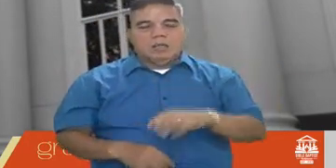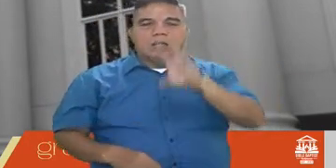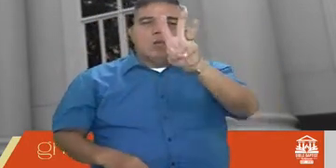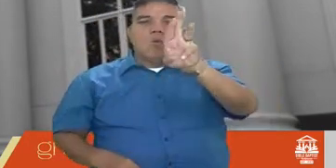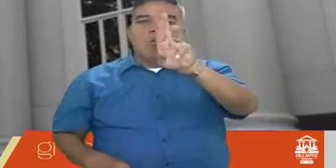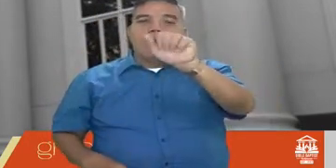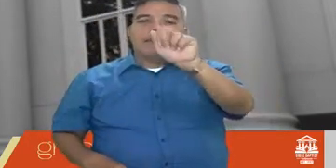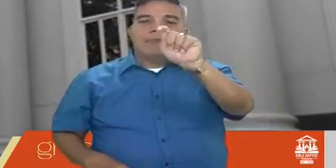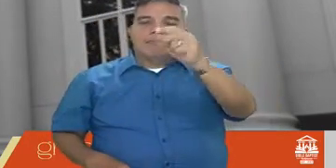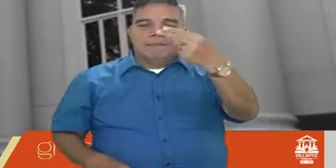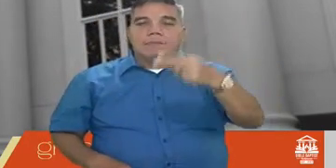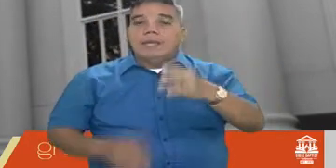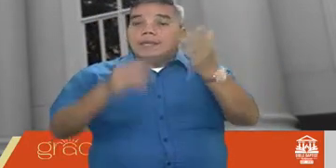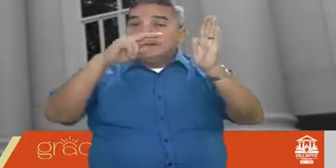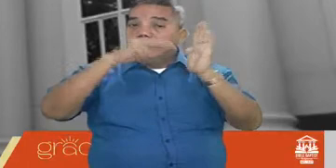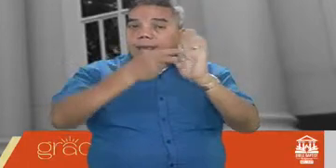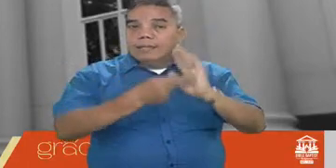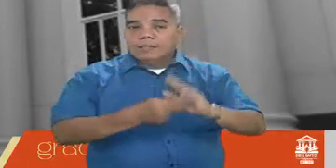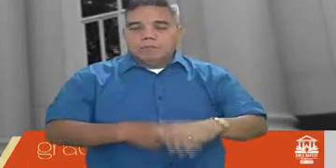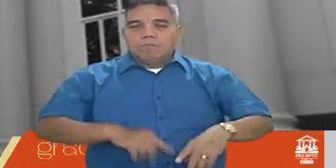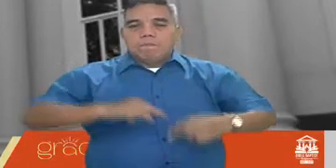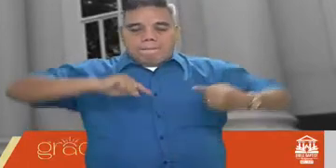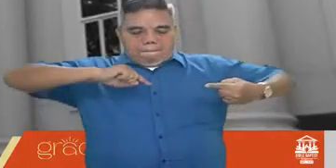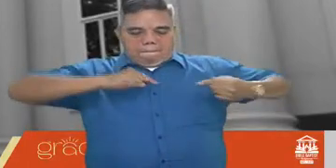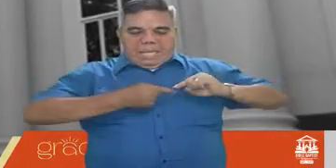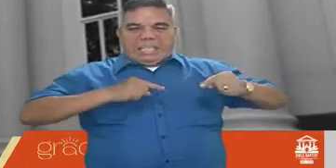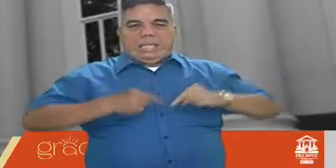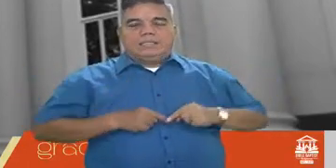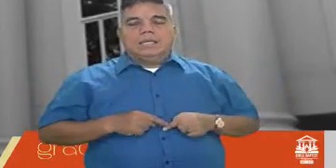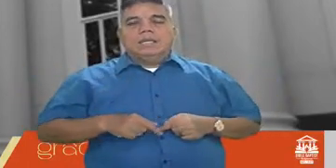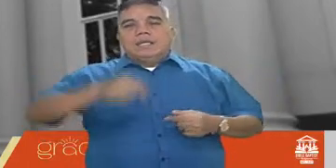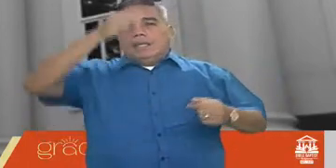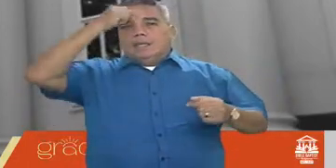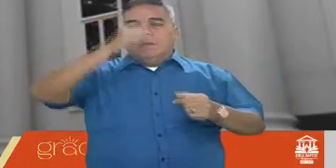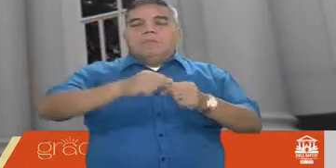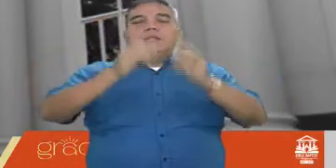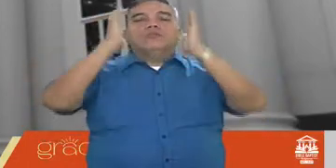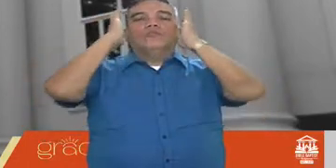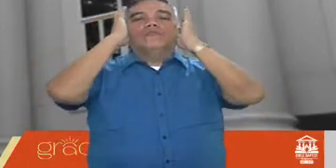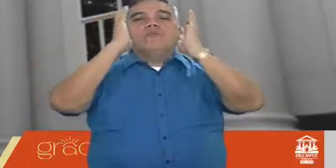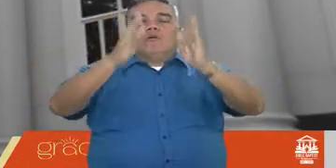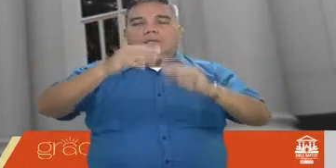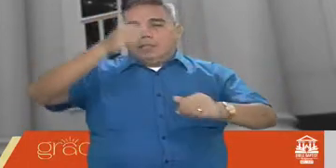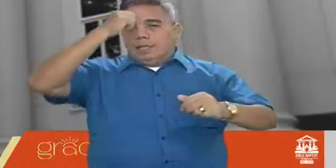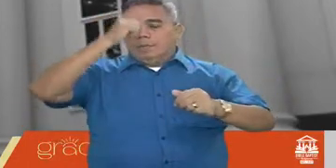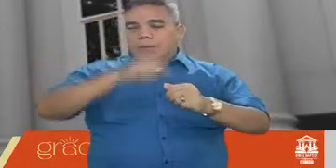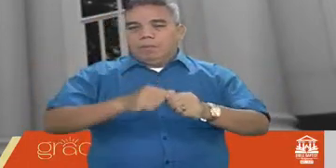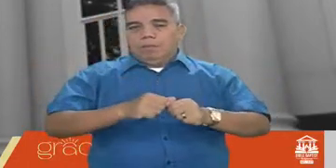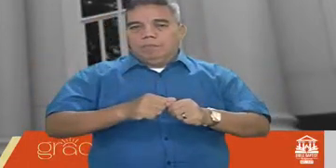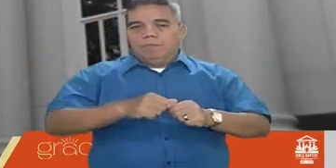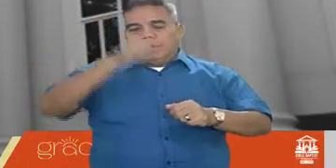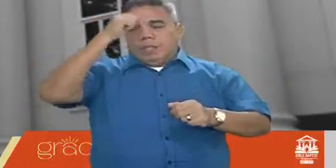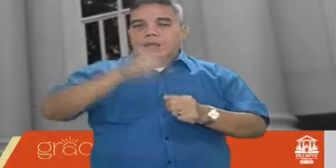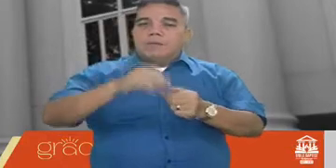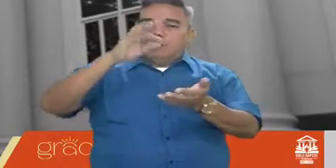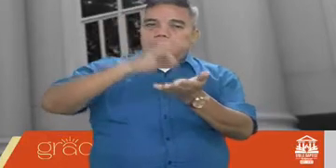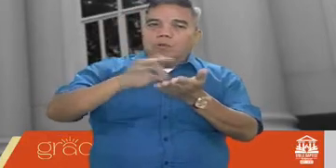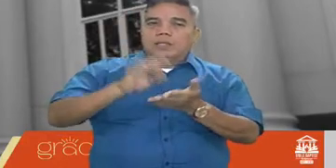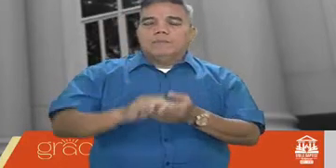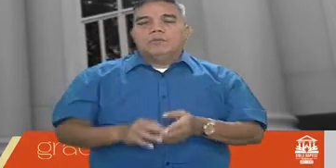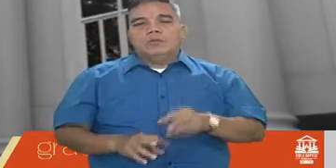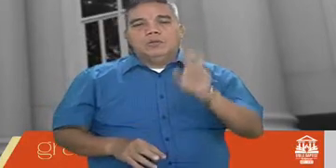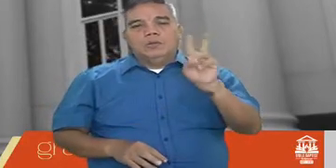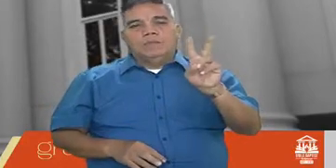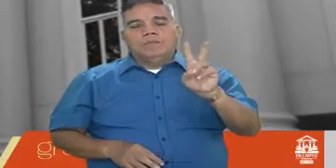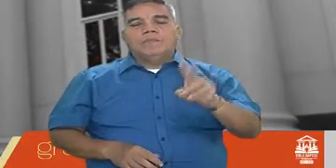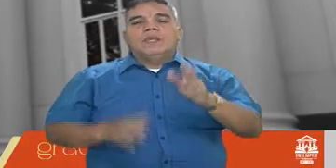So that's bitterness. Remember to focus, and then remember to forgive, then